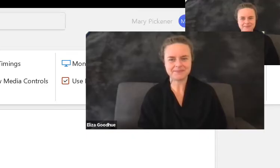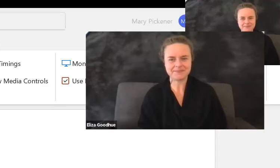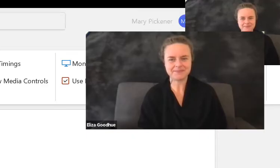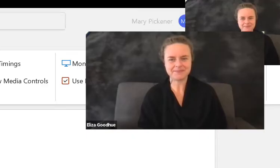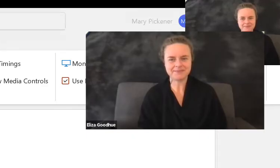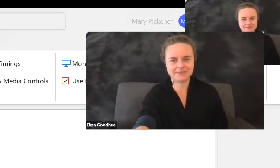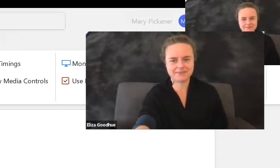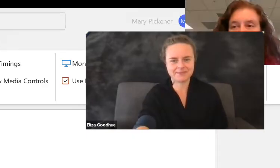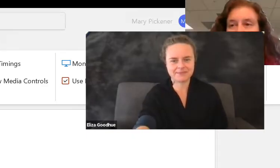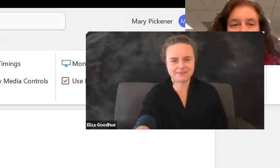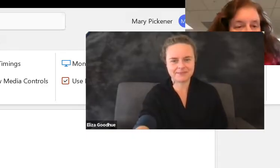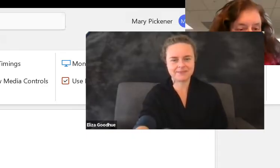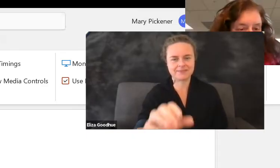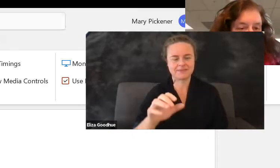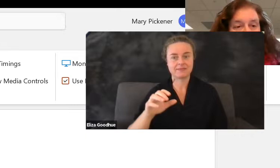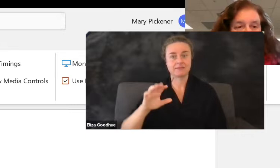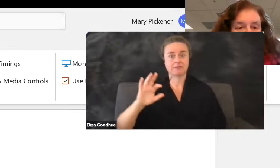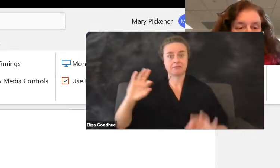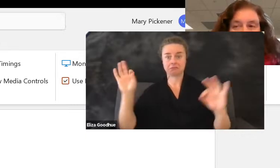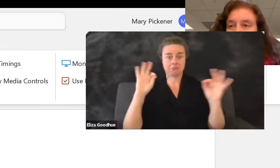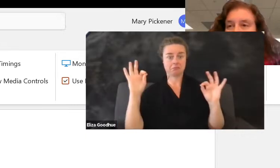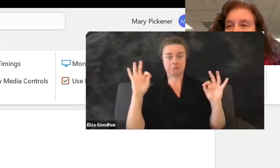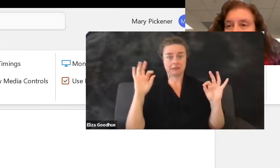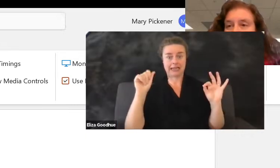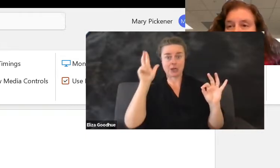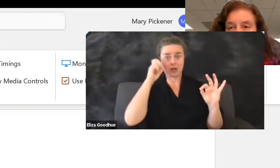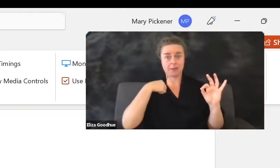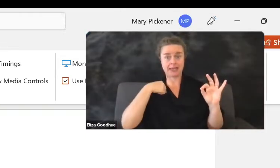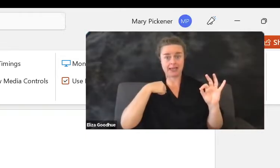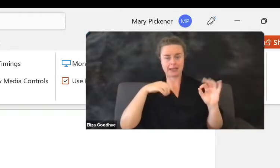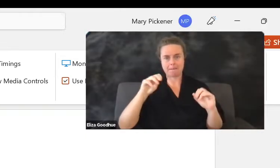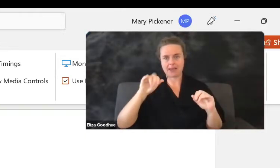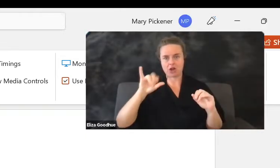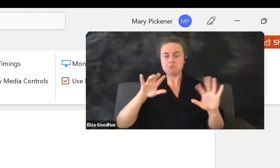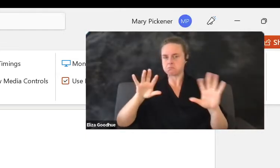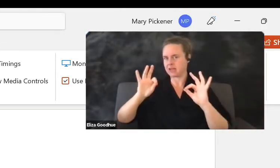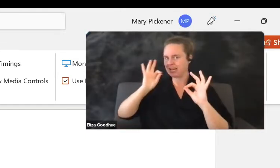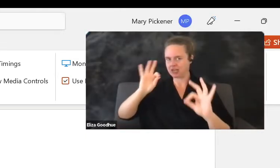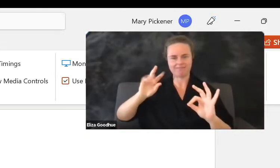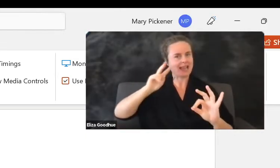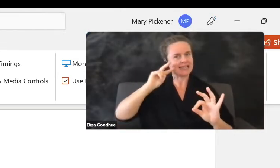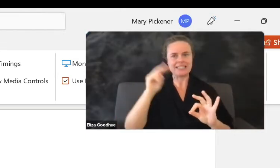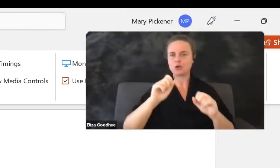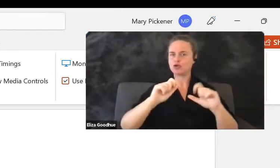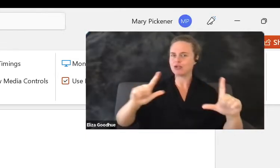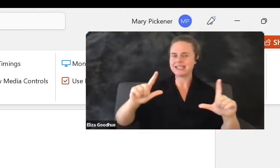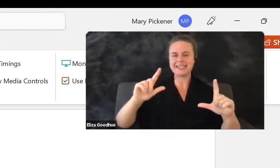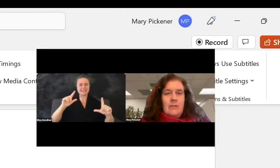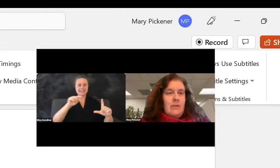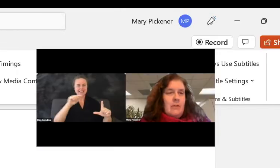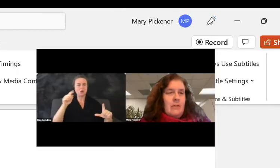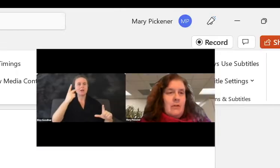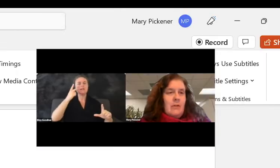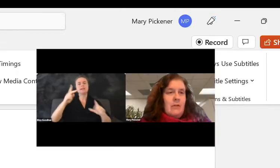that. All righty. Can you hear me? We can hear you fine and we can see your screen. It's just we see all